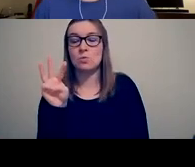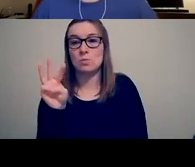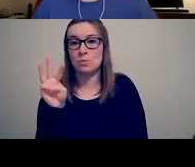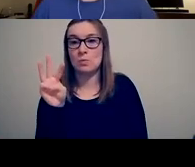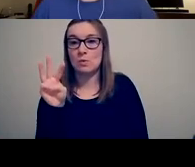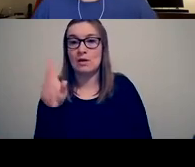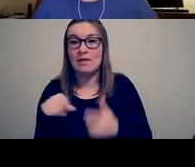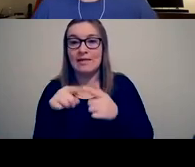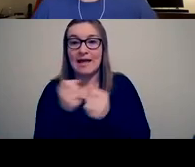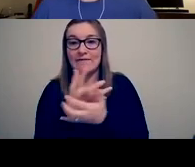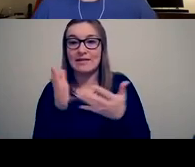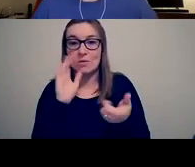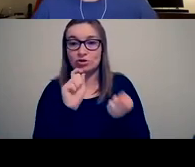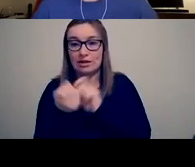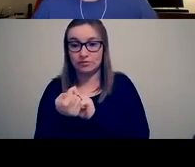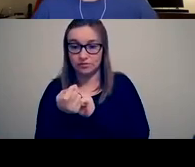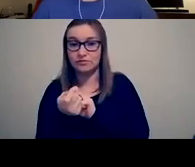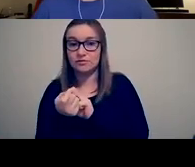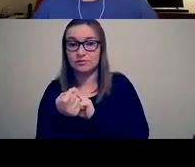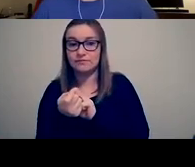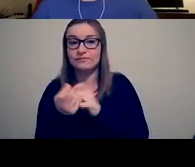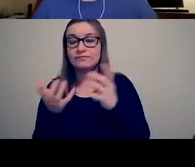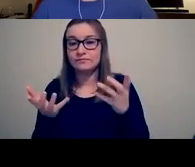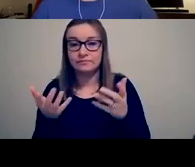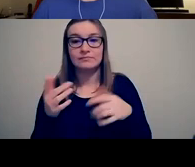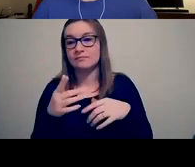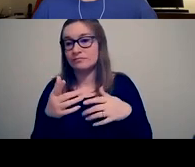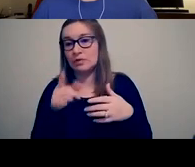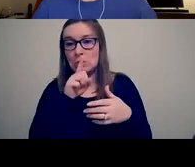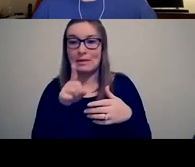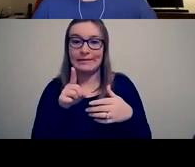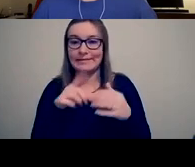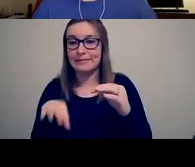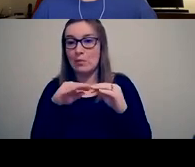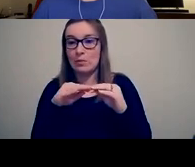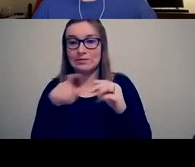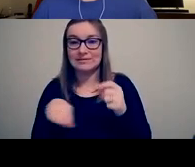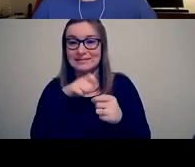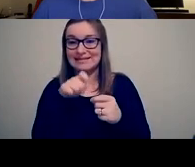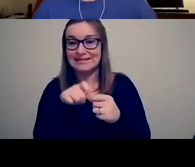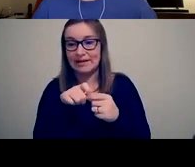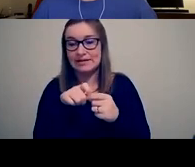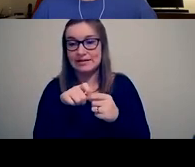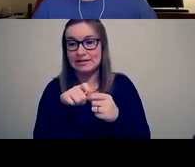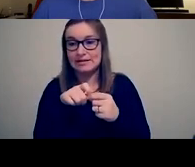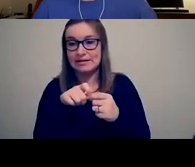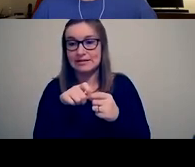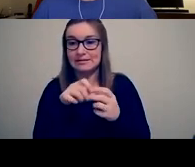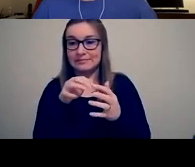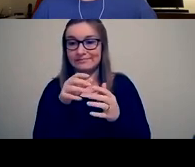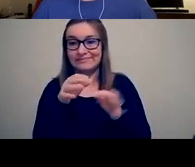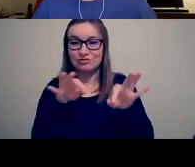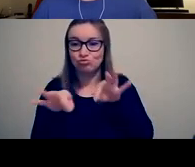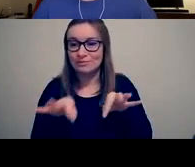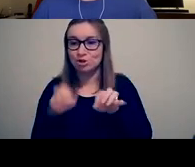then everything's going to change. Basically, some more specific, a more specific